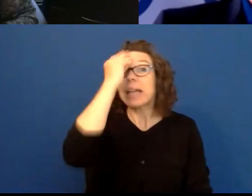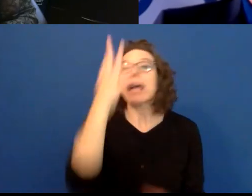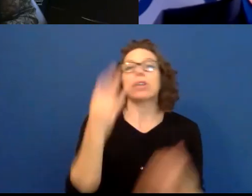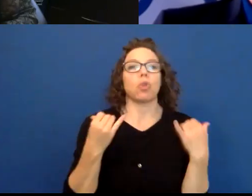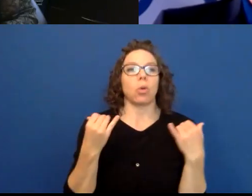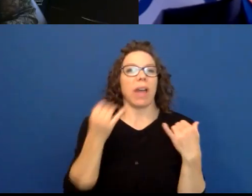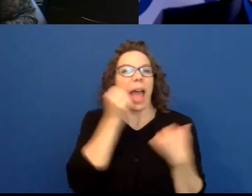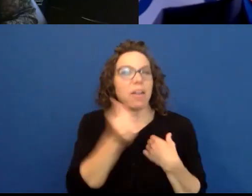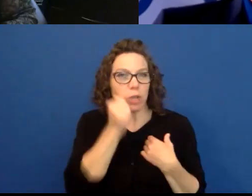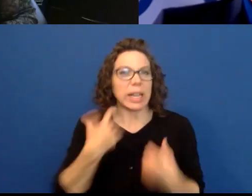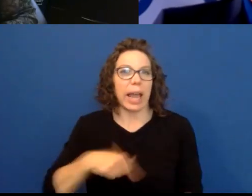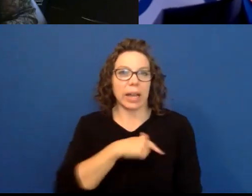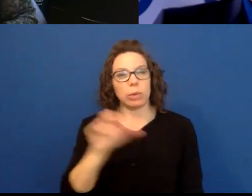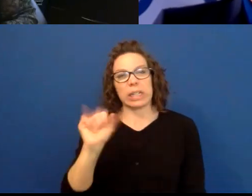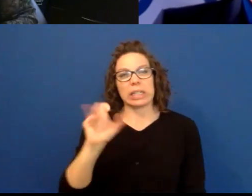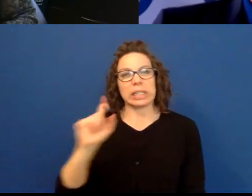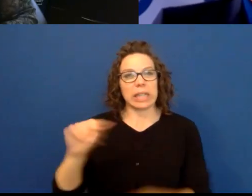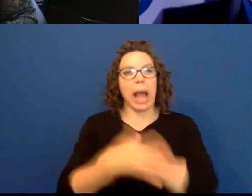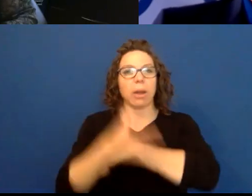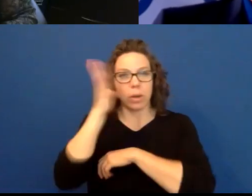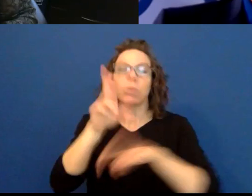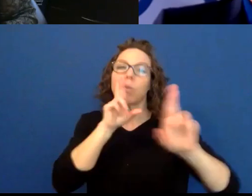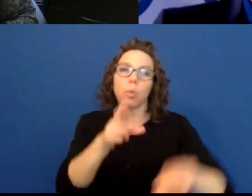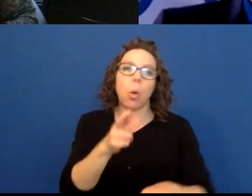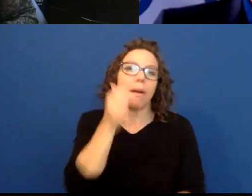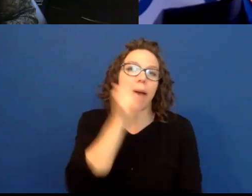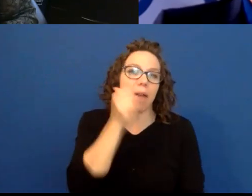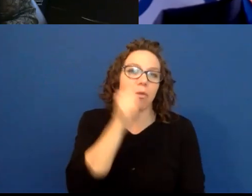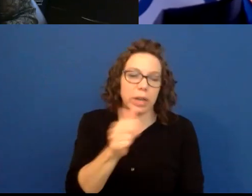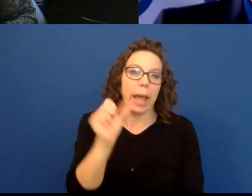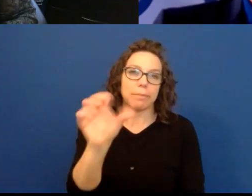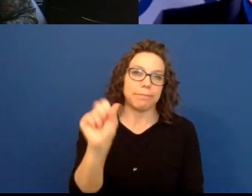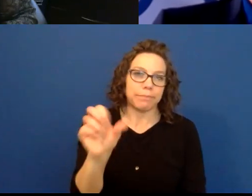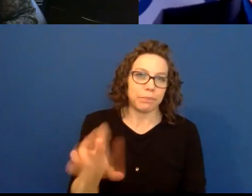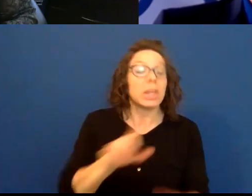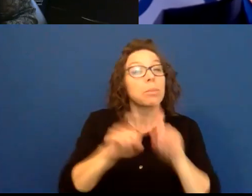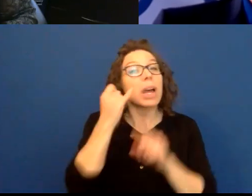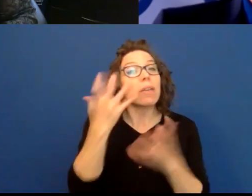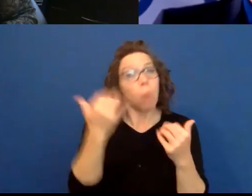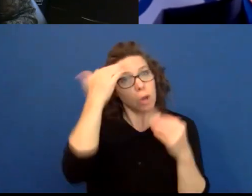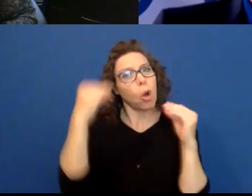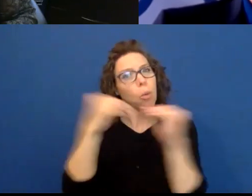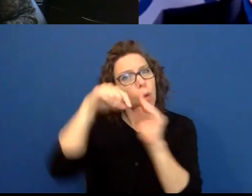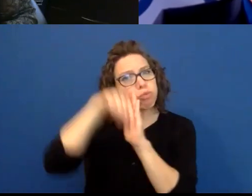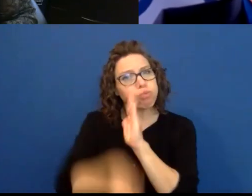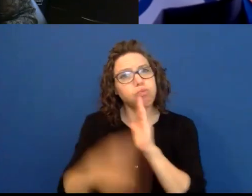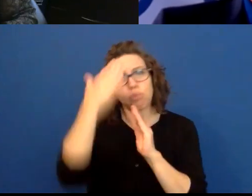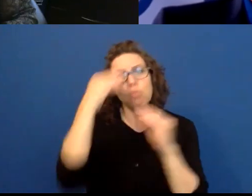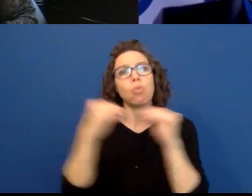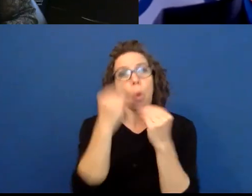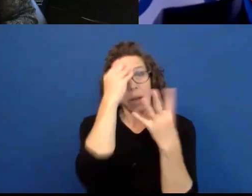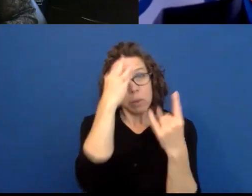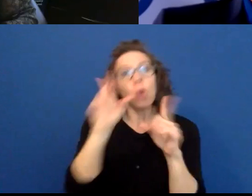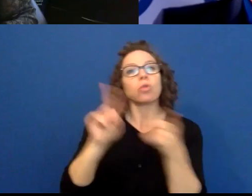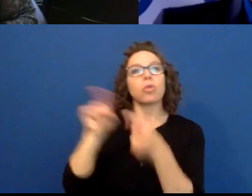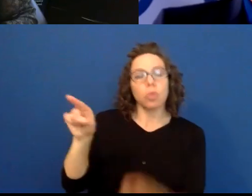but for all other information, we suggest you go to the coronavirus.iowa.gov website.